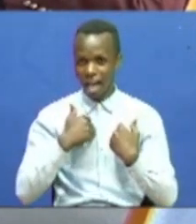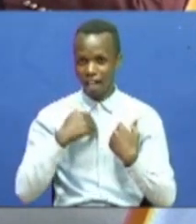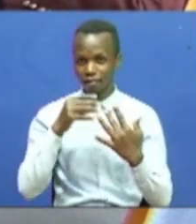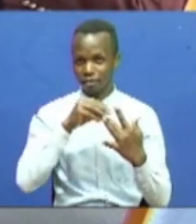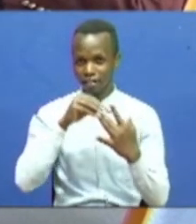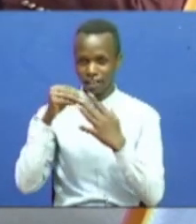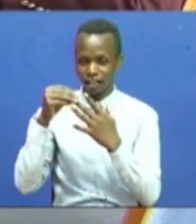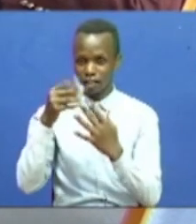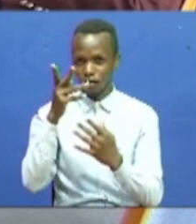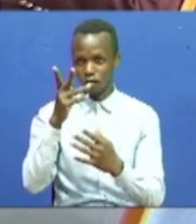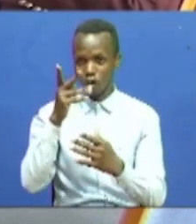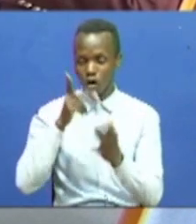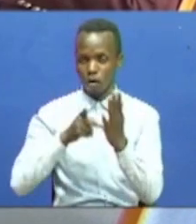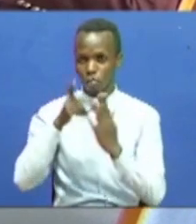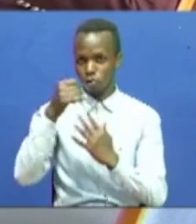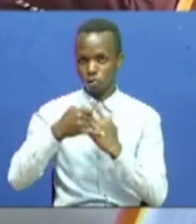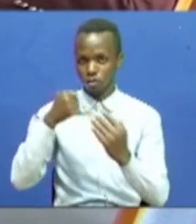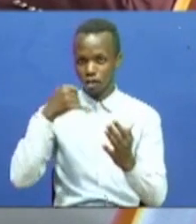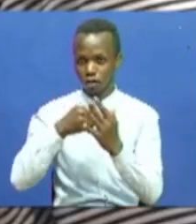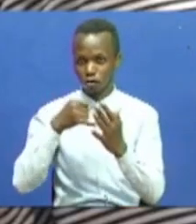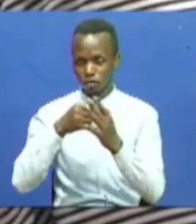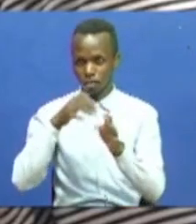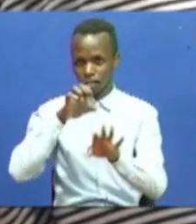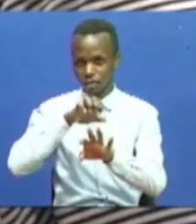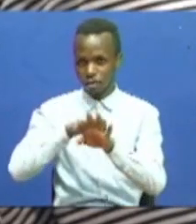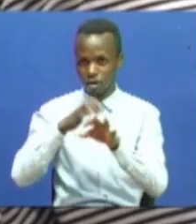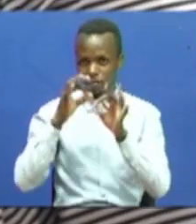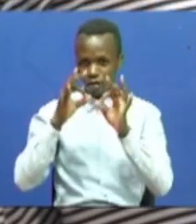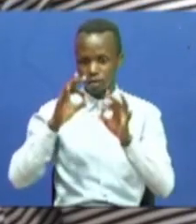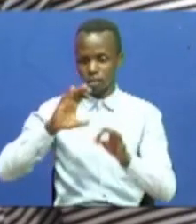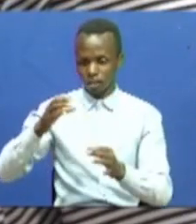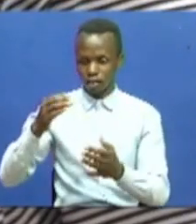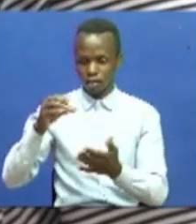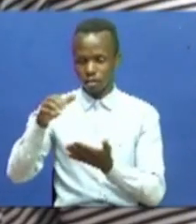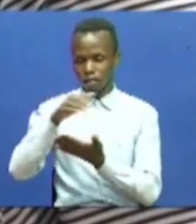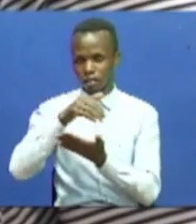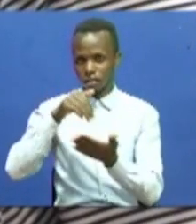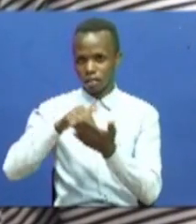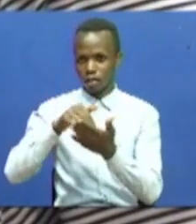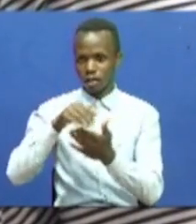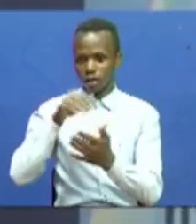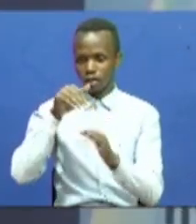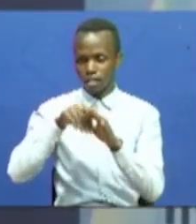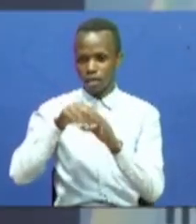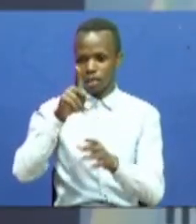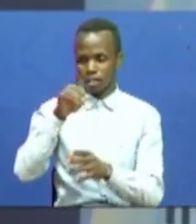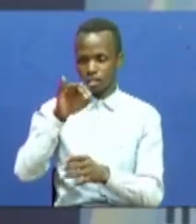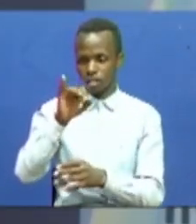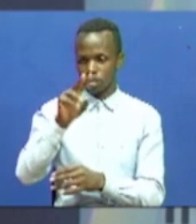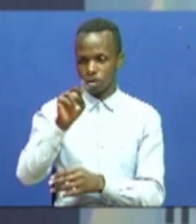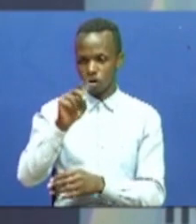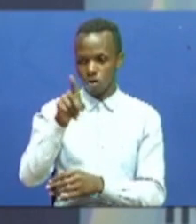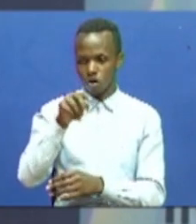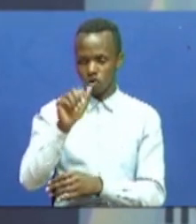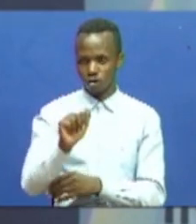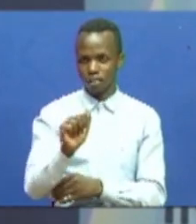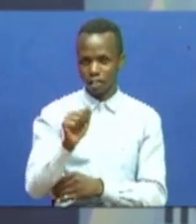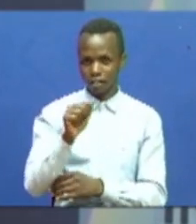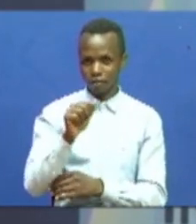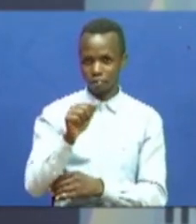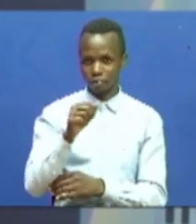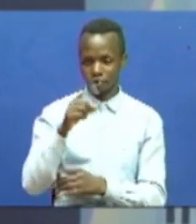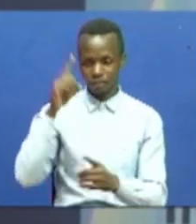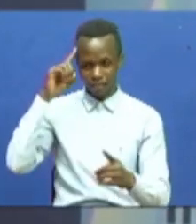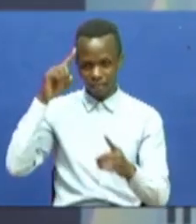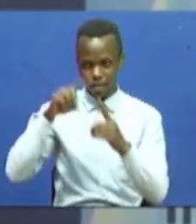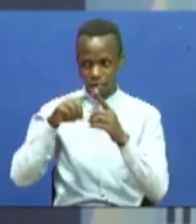4 projects, including the establishment of a smart logistics hub in Konza. For the phase number one, we determined 3